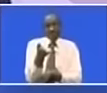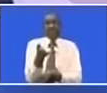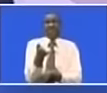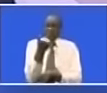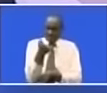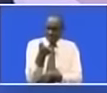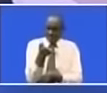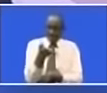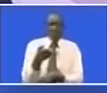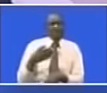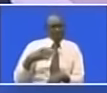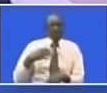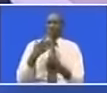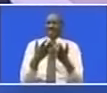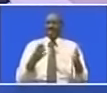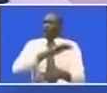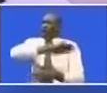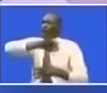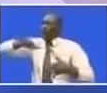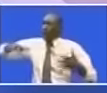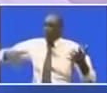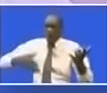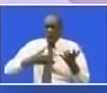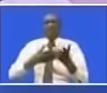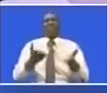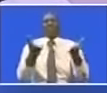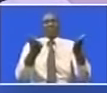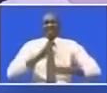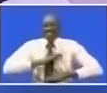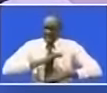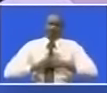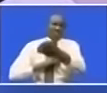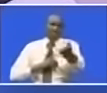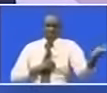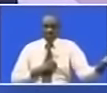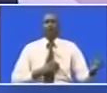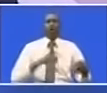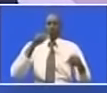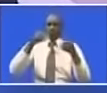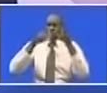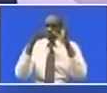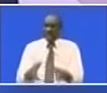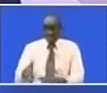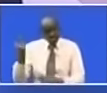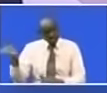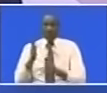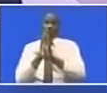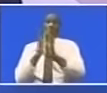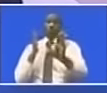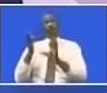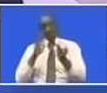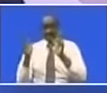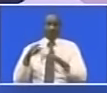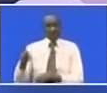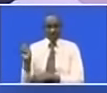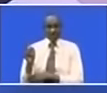there, but all the materials required were there. The voters were preparing